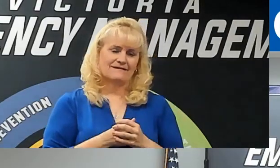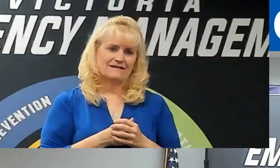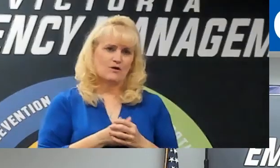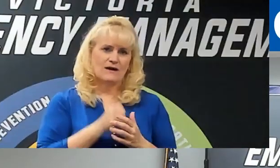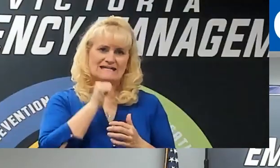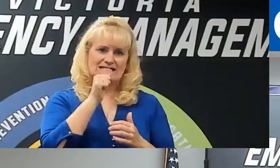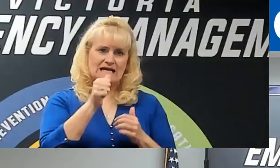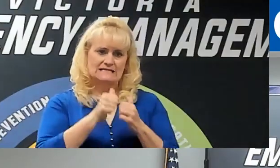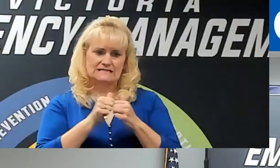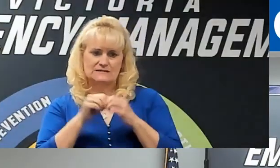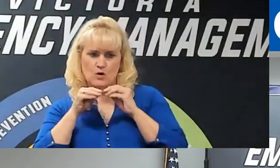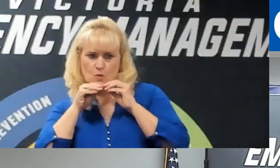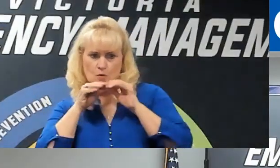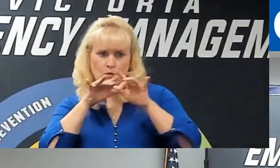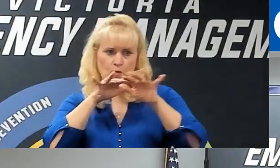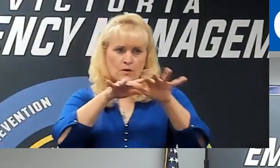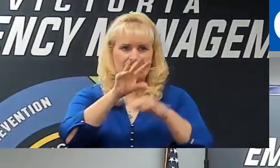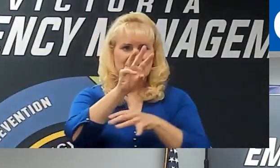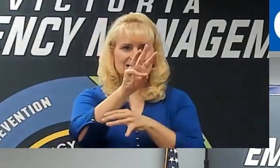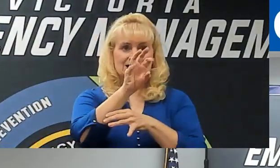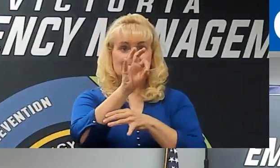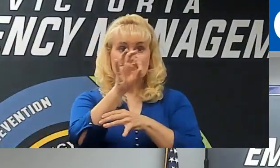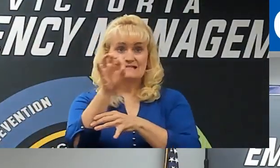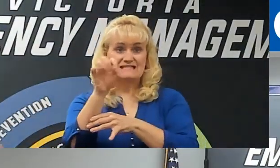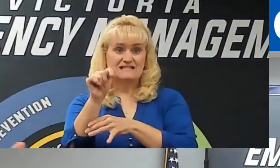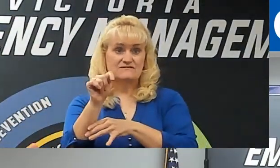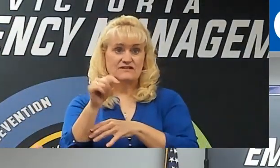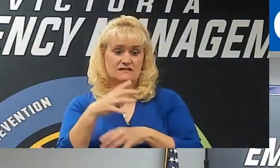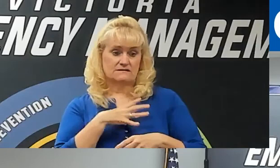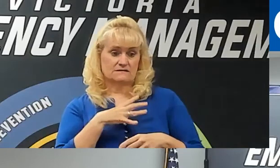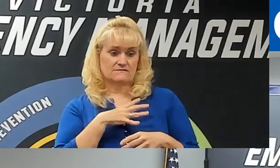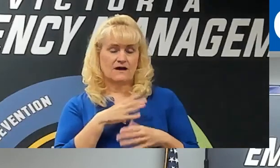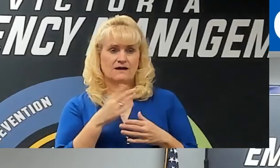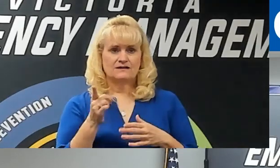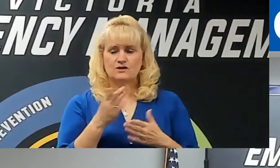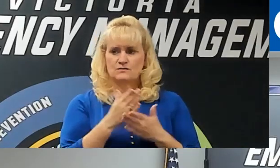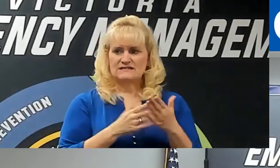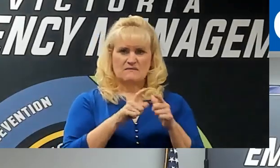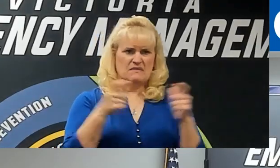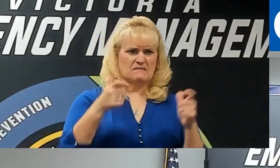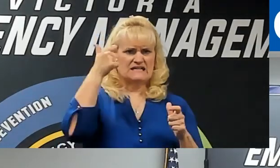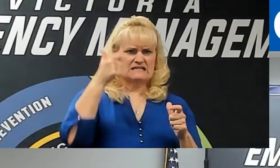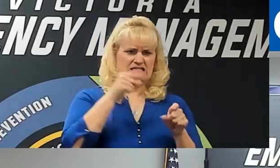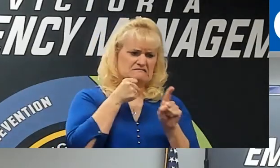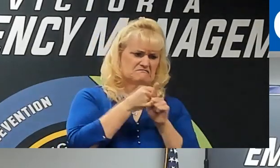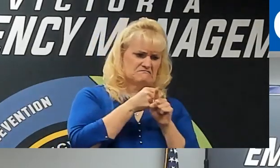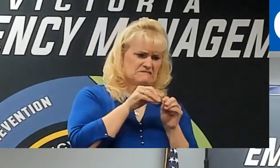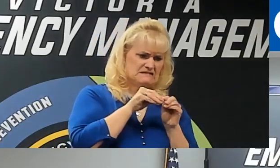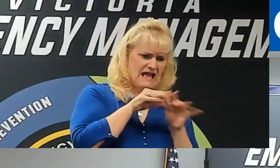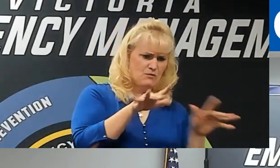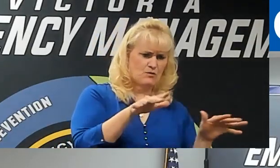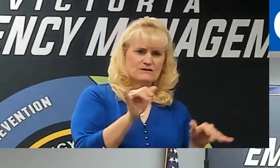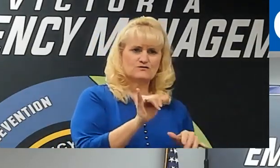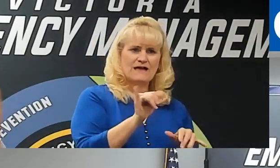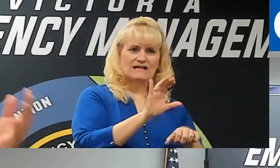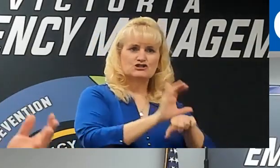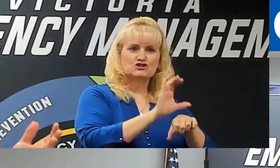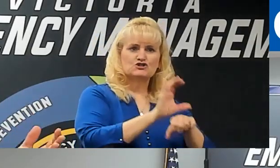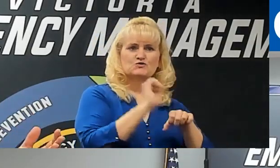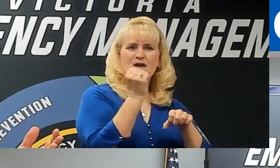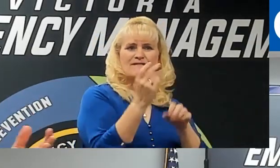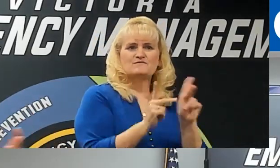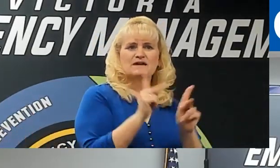long as people are not screaming and laughing. I mean, we know this evidence. I mean, some of the biggest outbreaks we've heard of are like at a church where everybody's